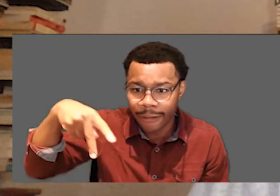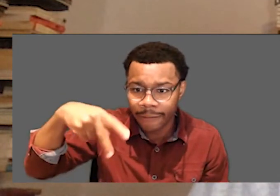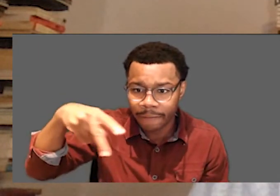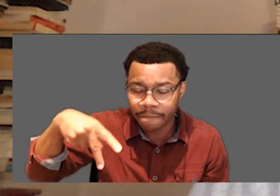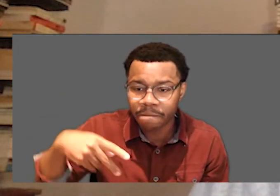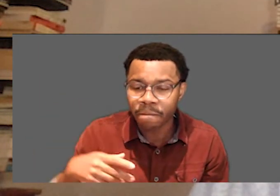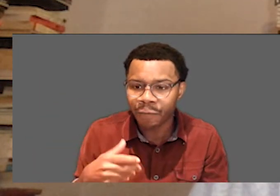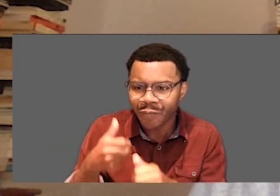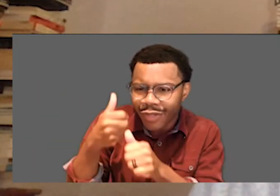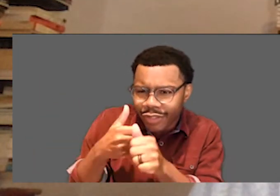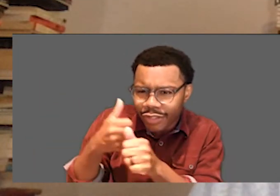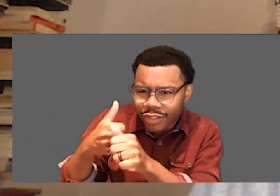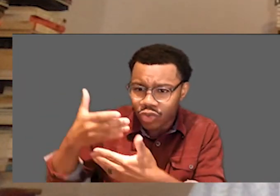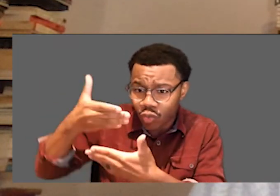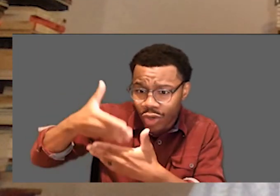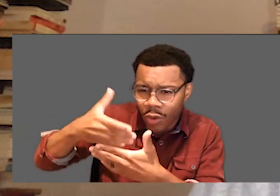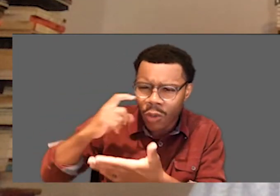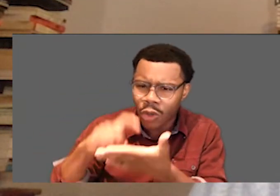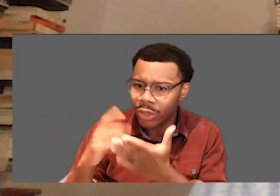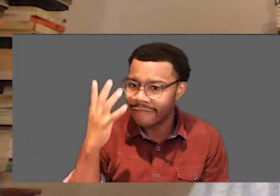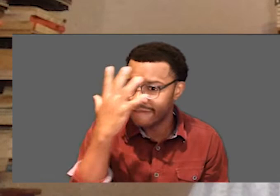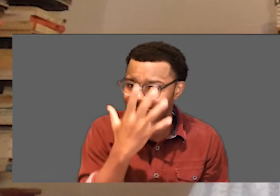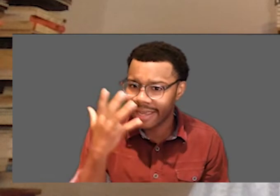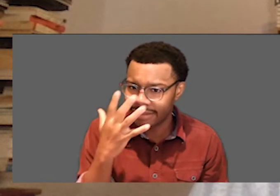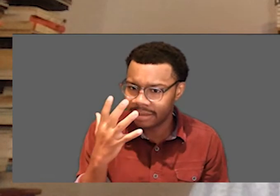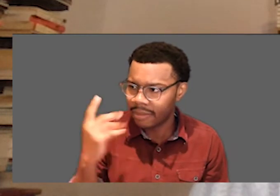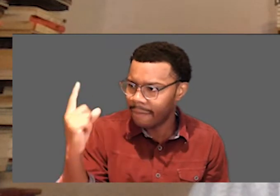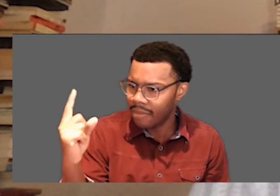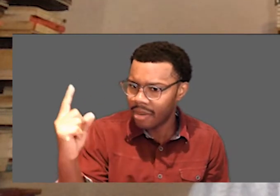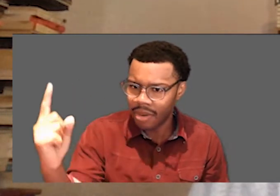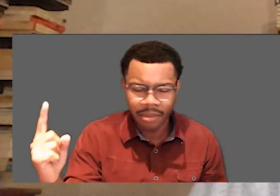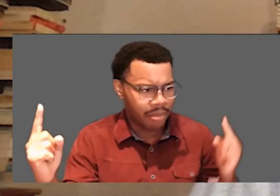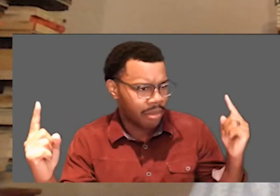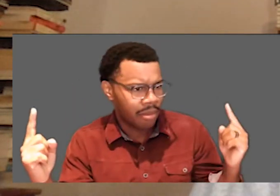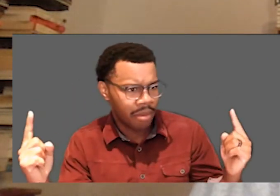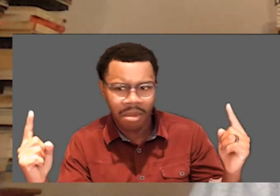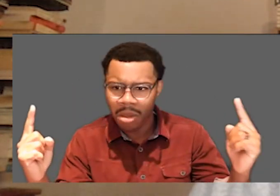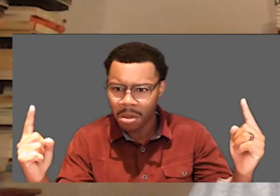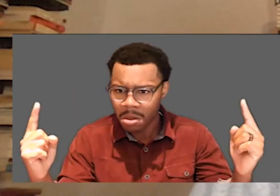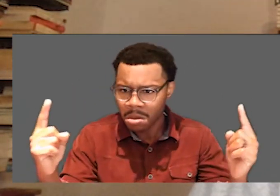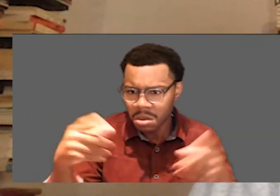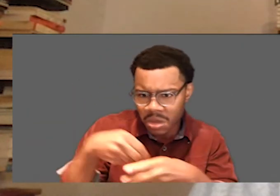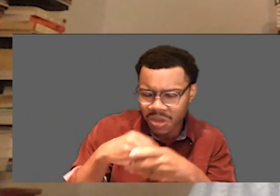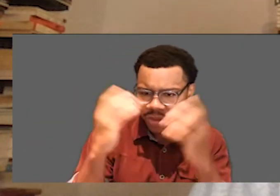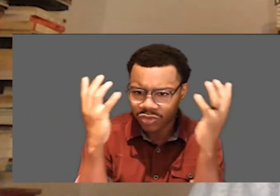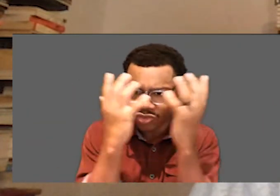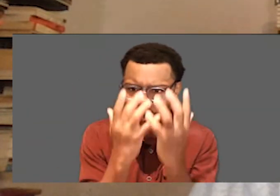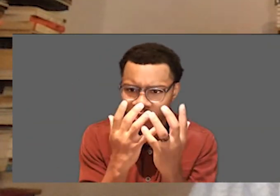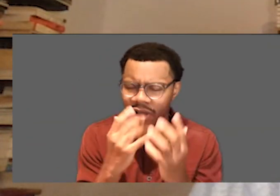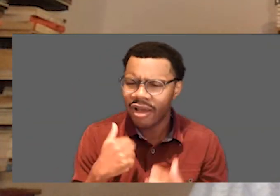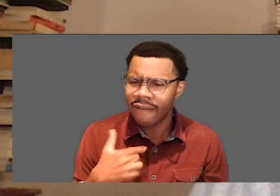Within each window was a face held in the glare of the day room lights pitched against the darkness inside. I